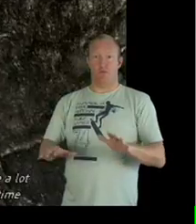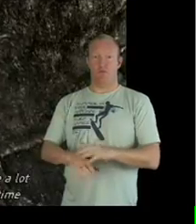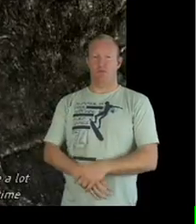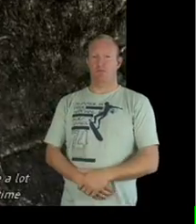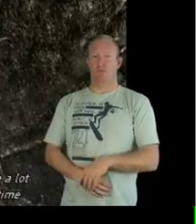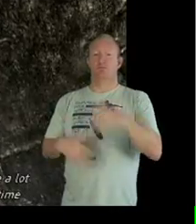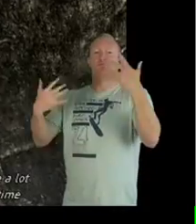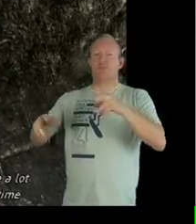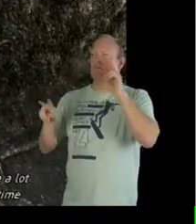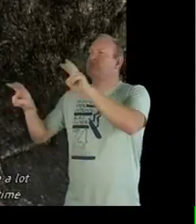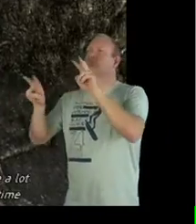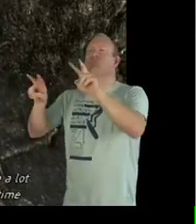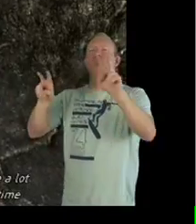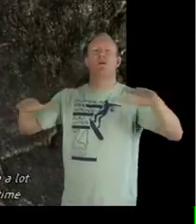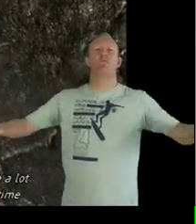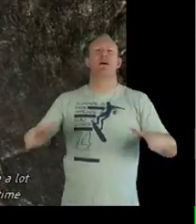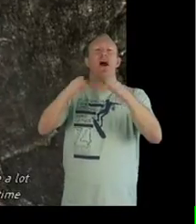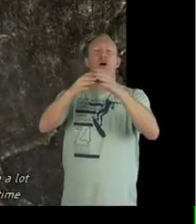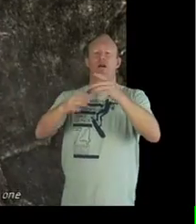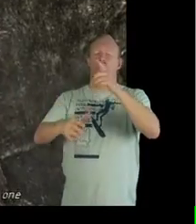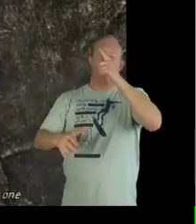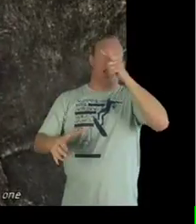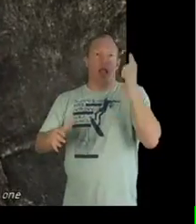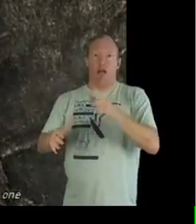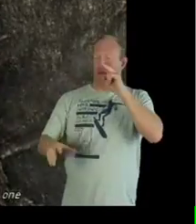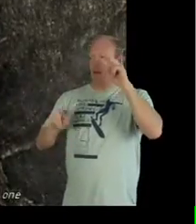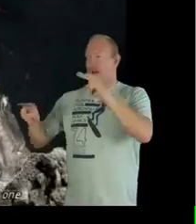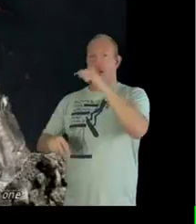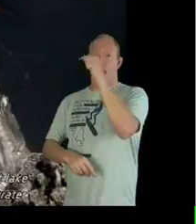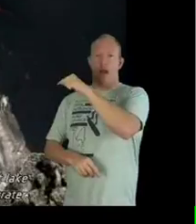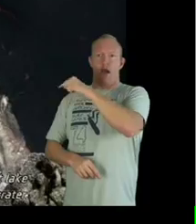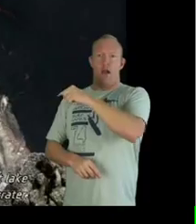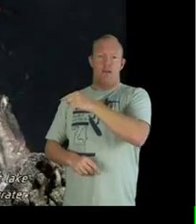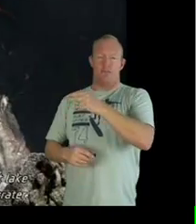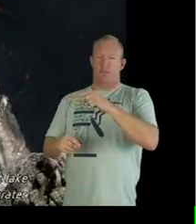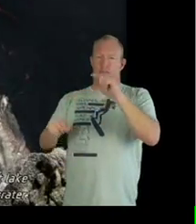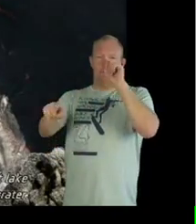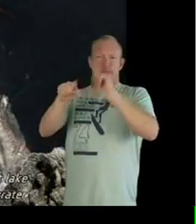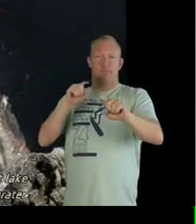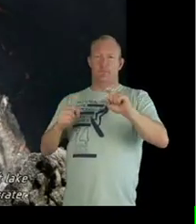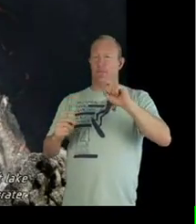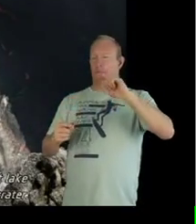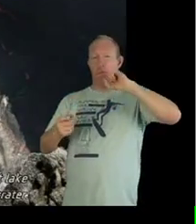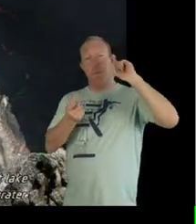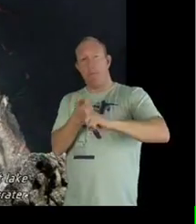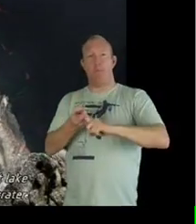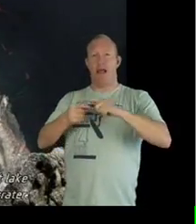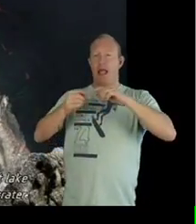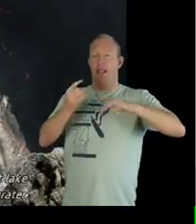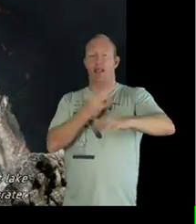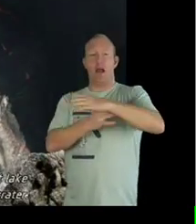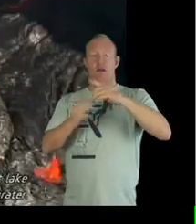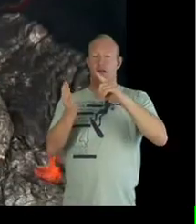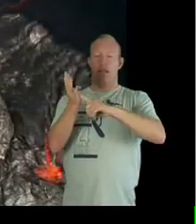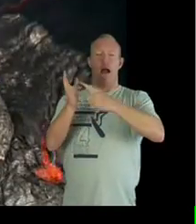I've been lucky to see a lot of volcanoes in my time, and I've never seen one that has a permanent lake of molten lava in its